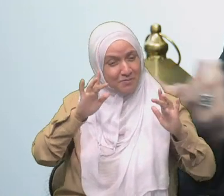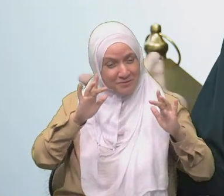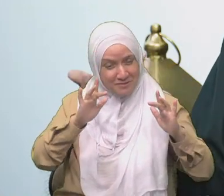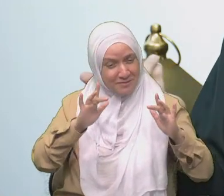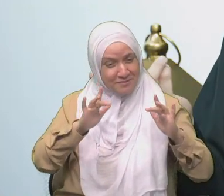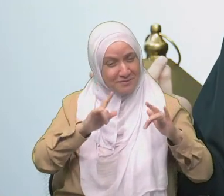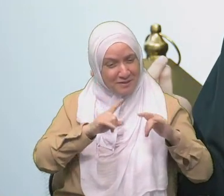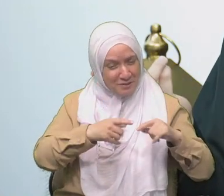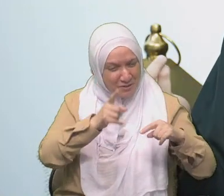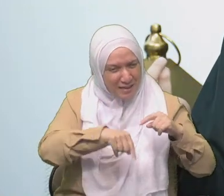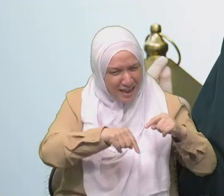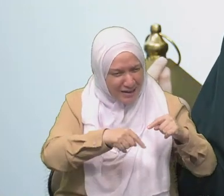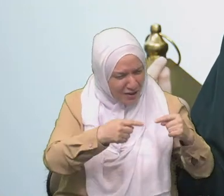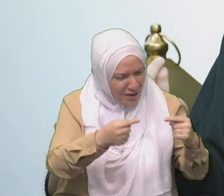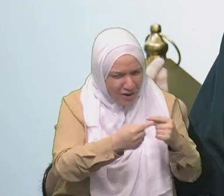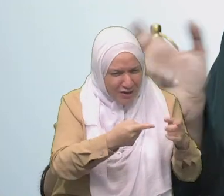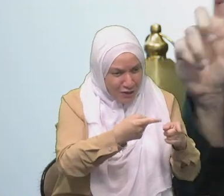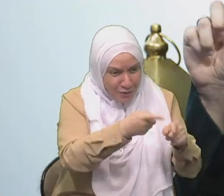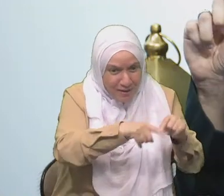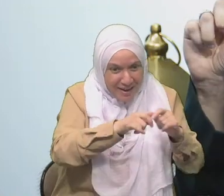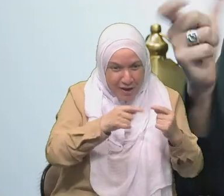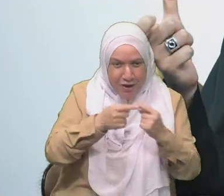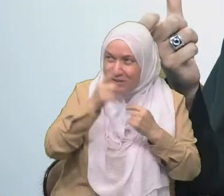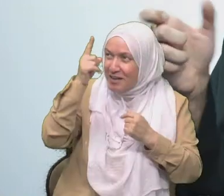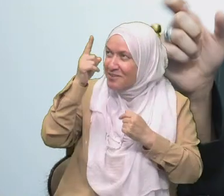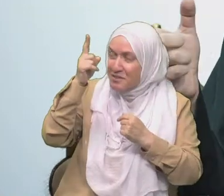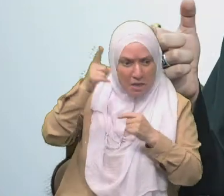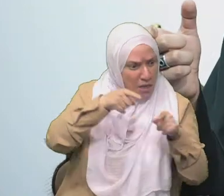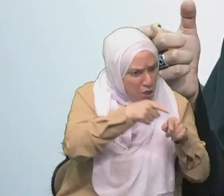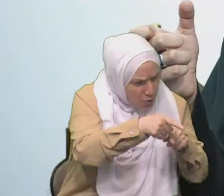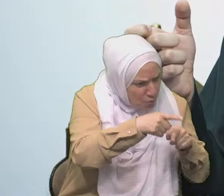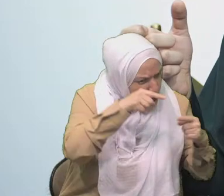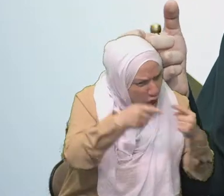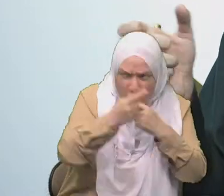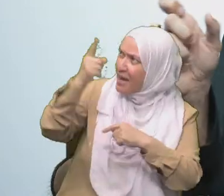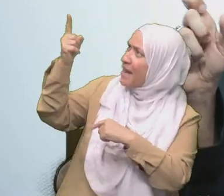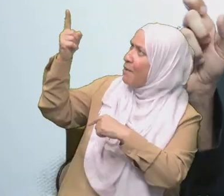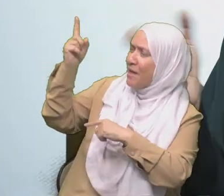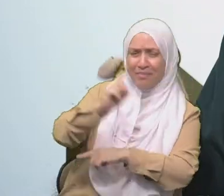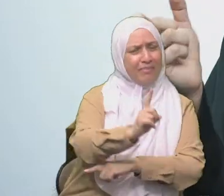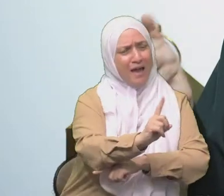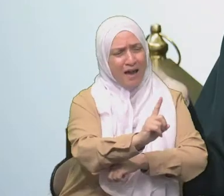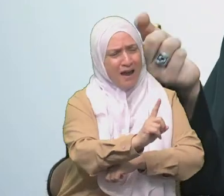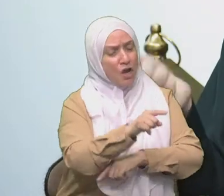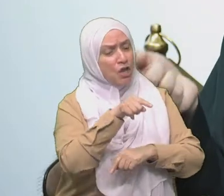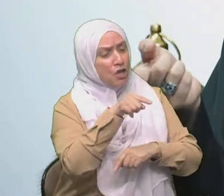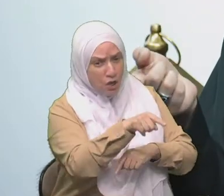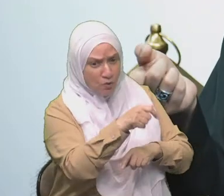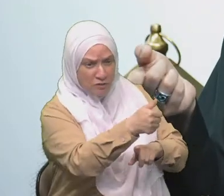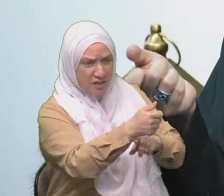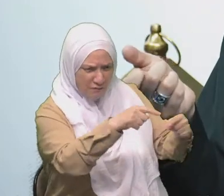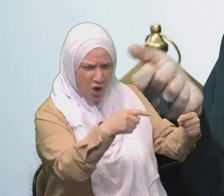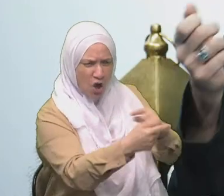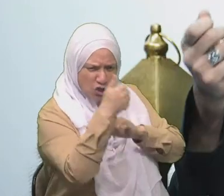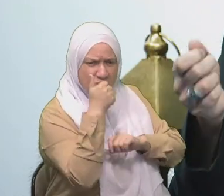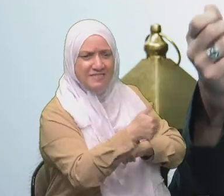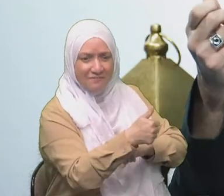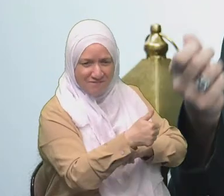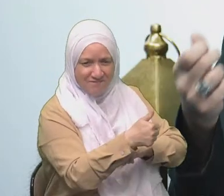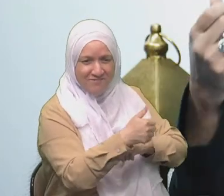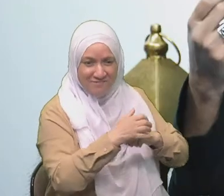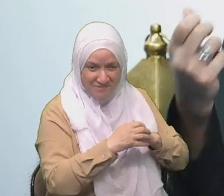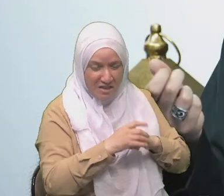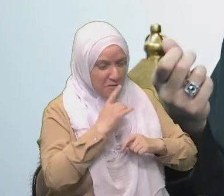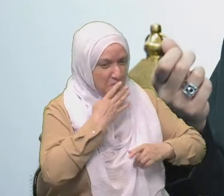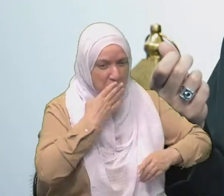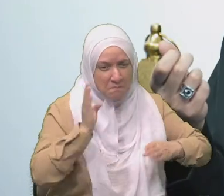You were harming yourself the whole time. And so when you have that realization and you turn back to Allah subhanahu wa ta'ala, Allah